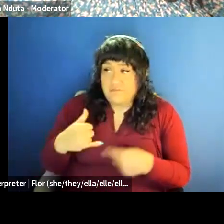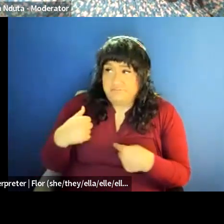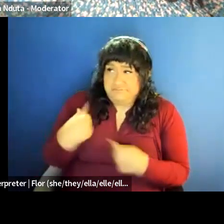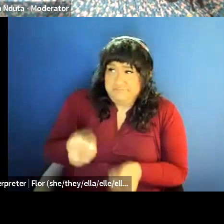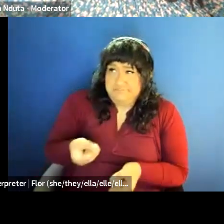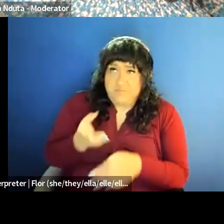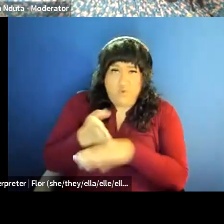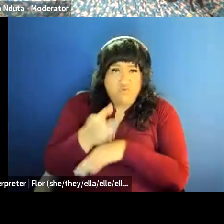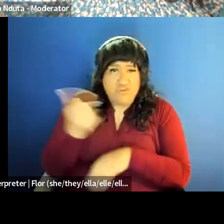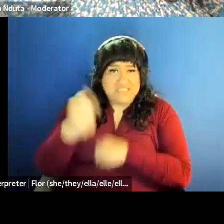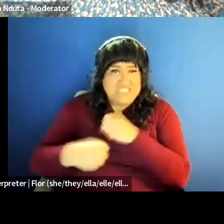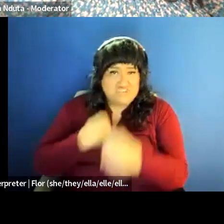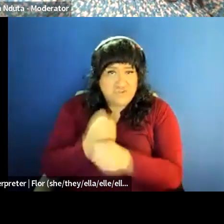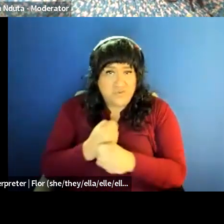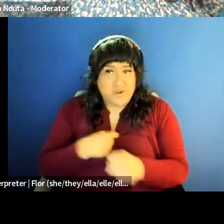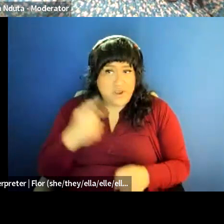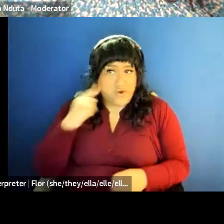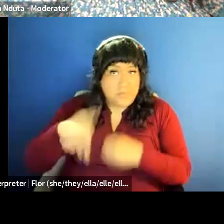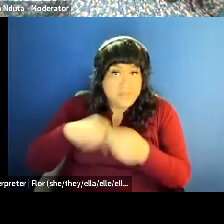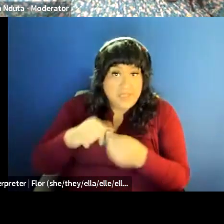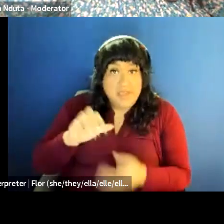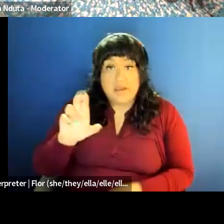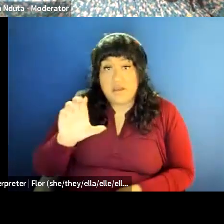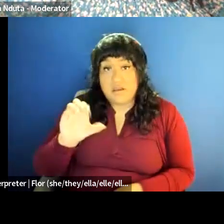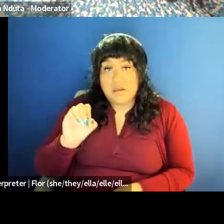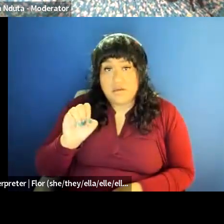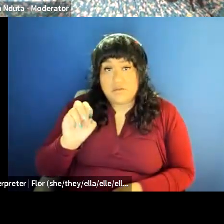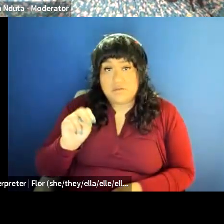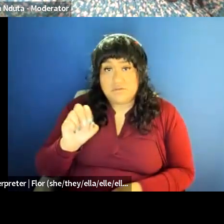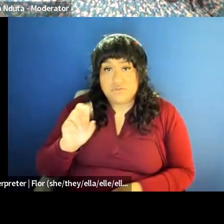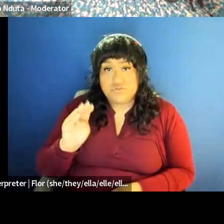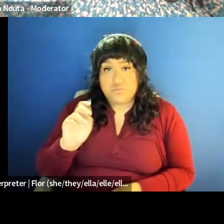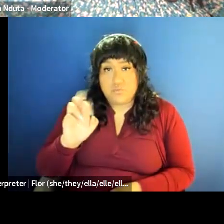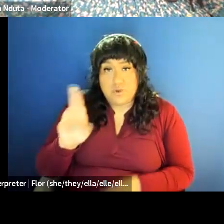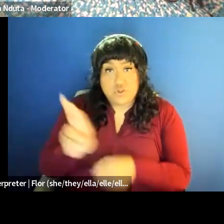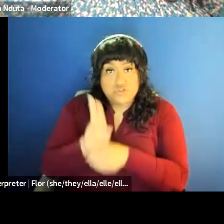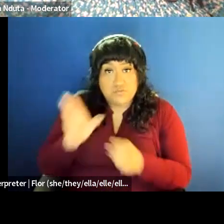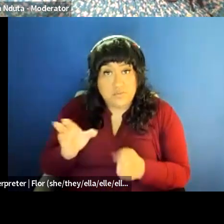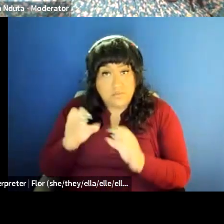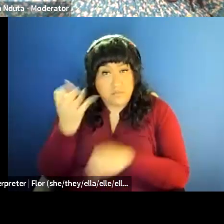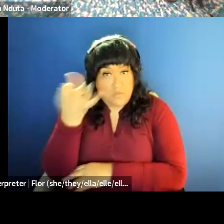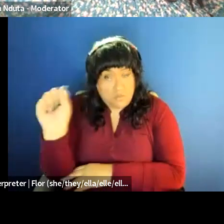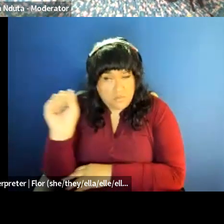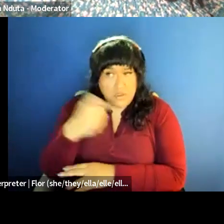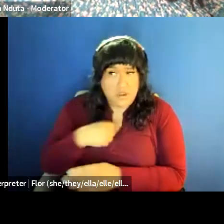when I heard about the consumer movement, when I learned that there were people like me working in a system